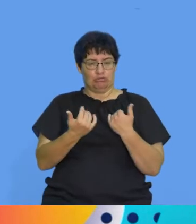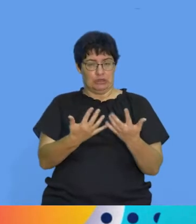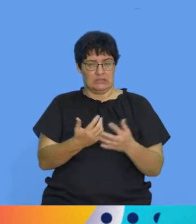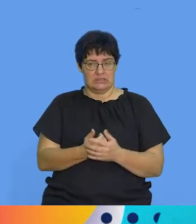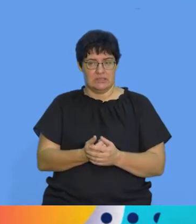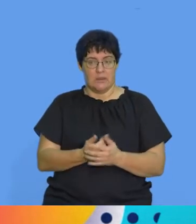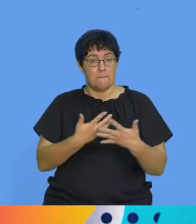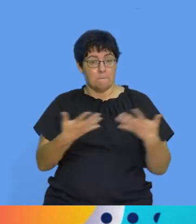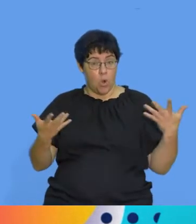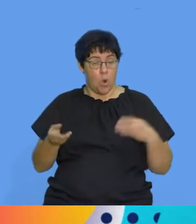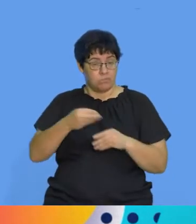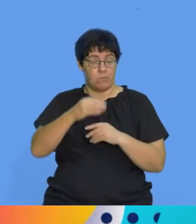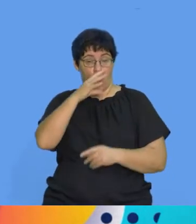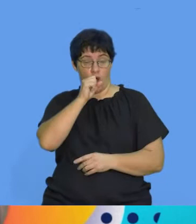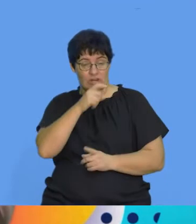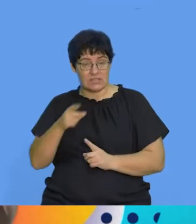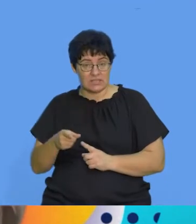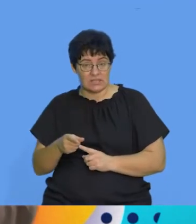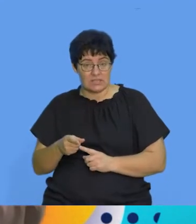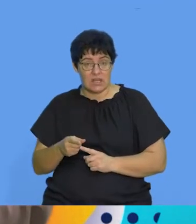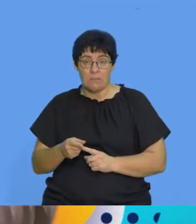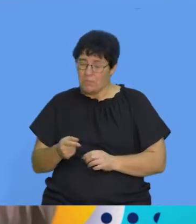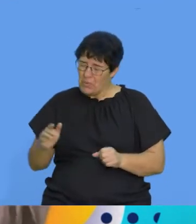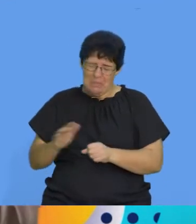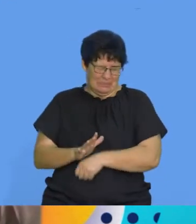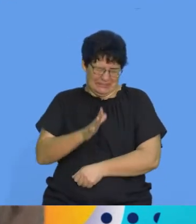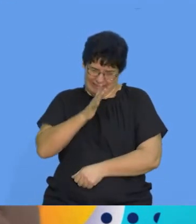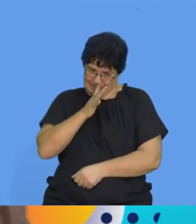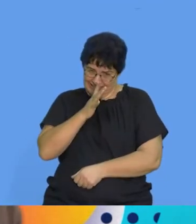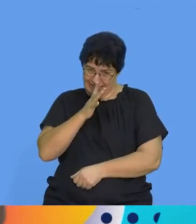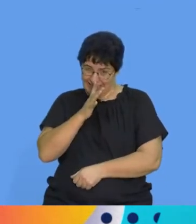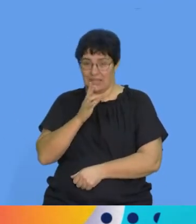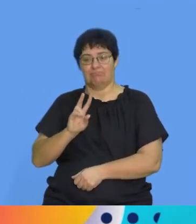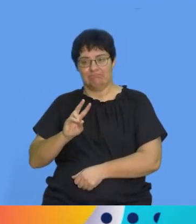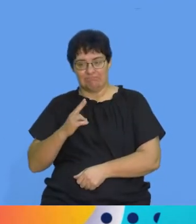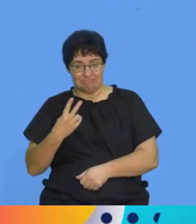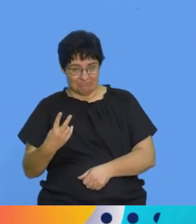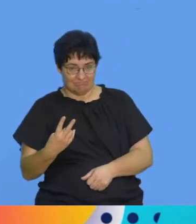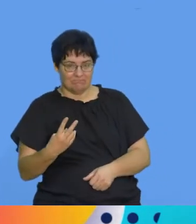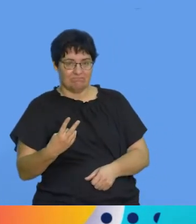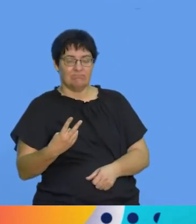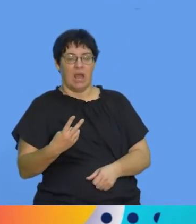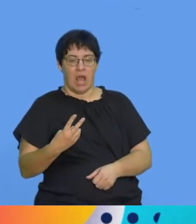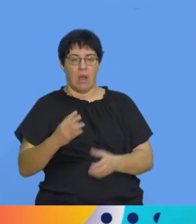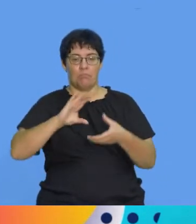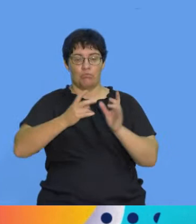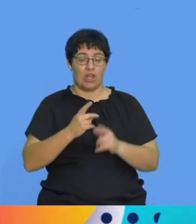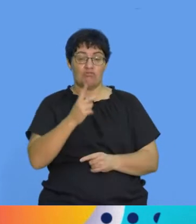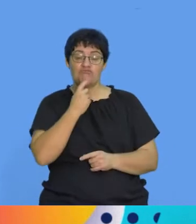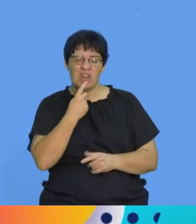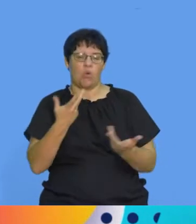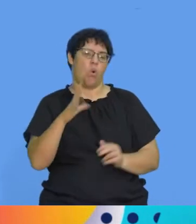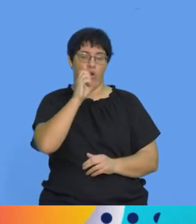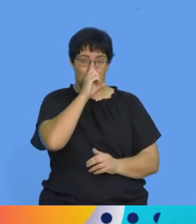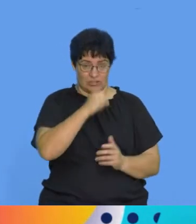will change to green. If it's got a little bit more orange, but if it's full of glucose, it's going to turn to what we call a